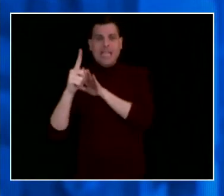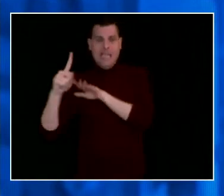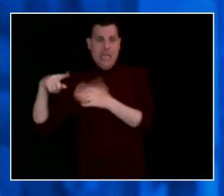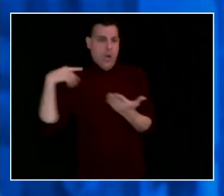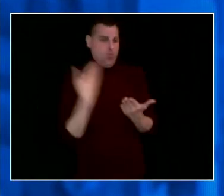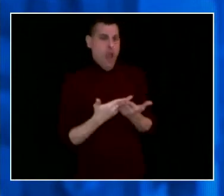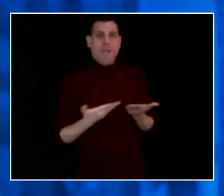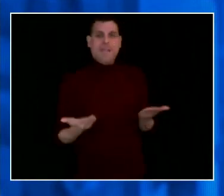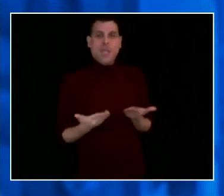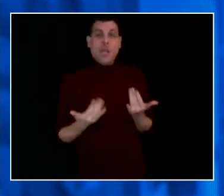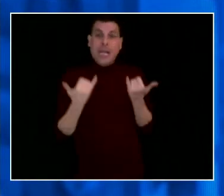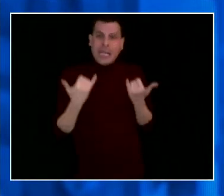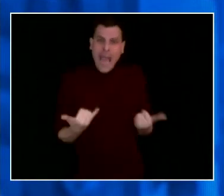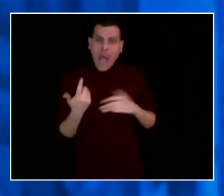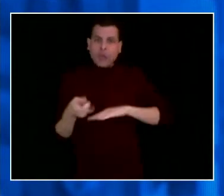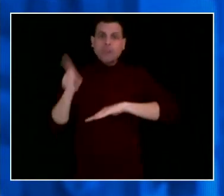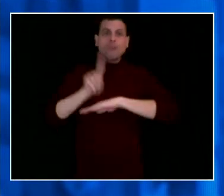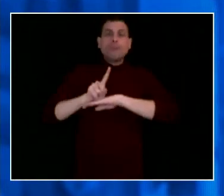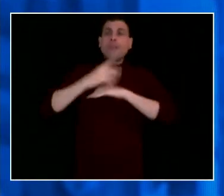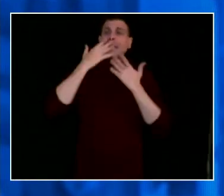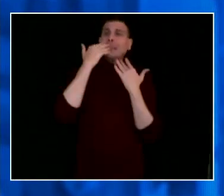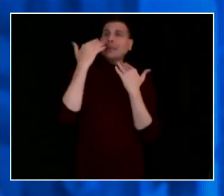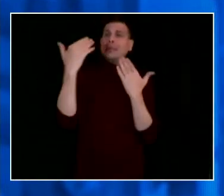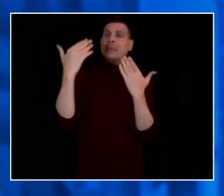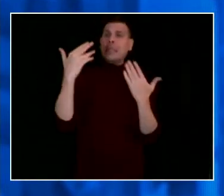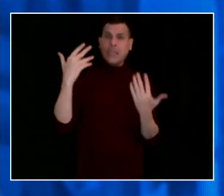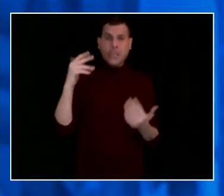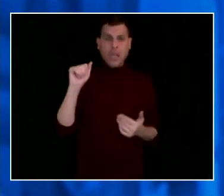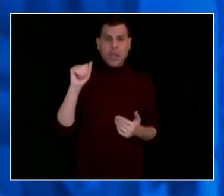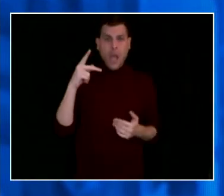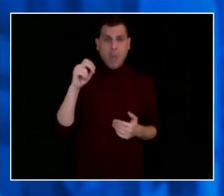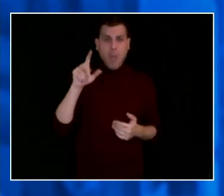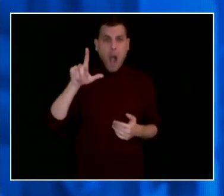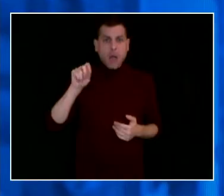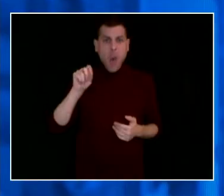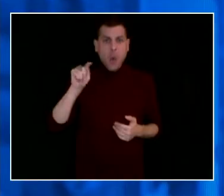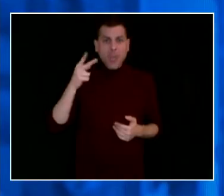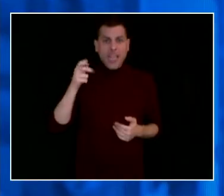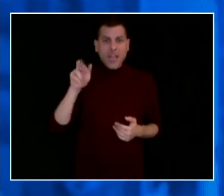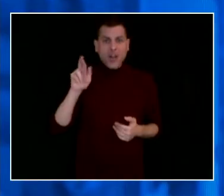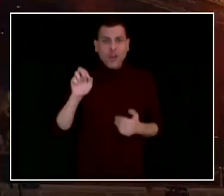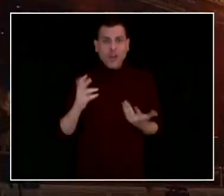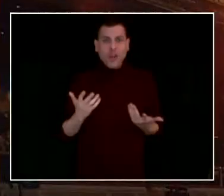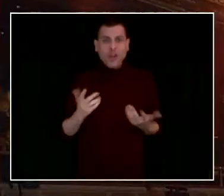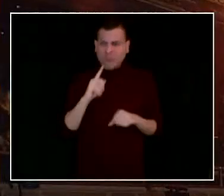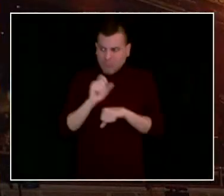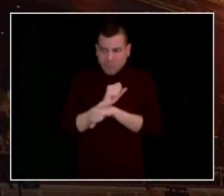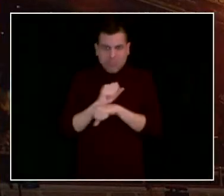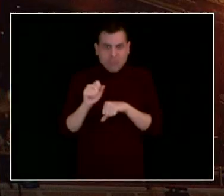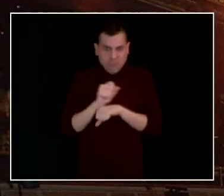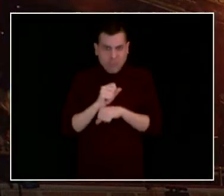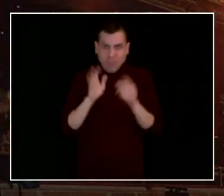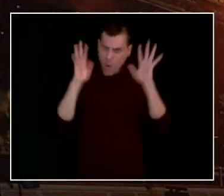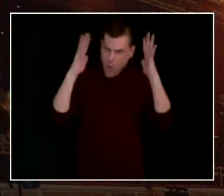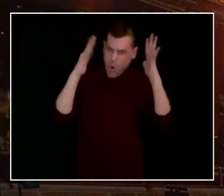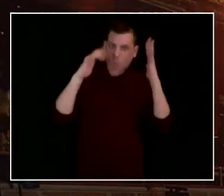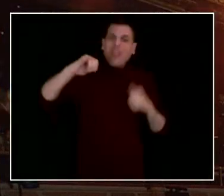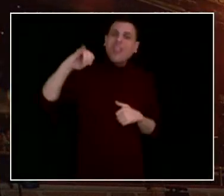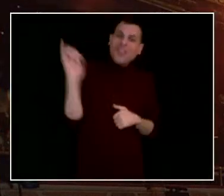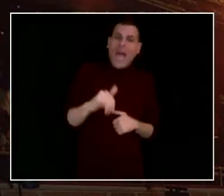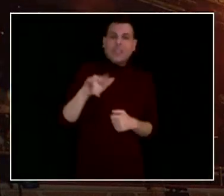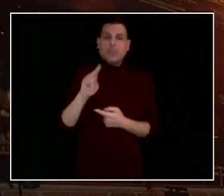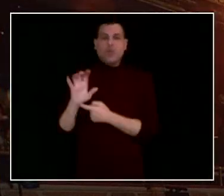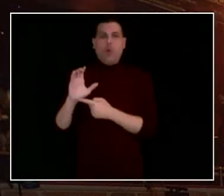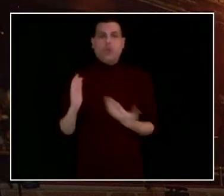Theater singing God Bless America. That is who we are, New